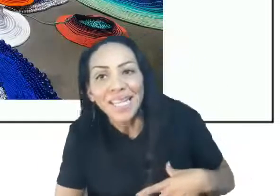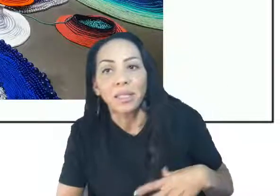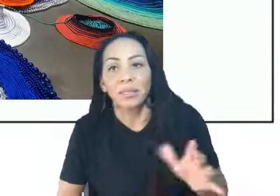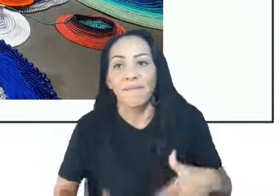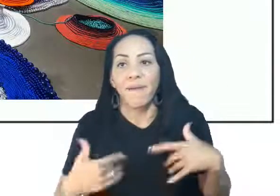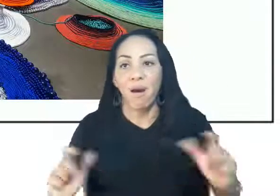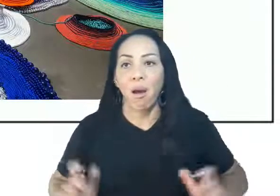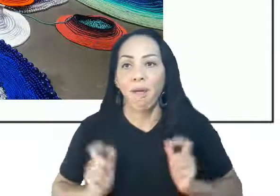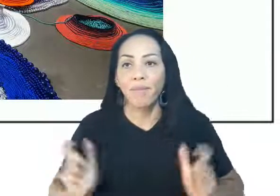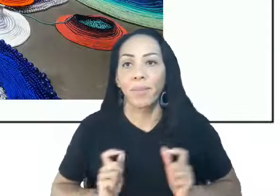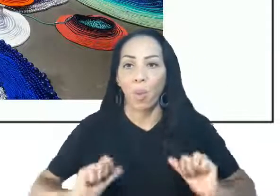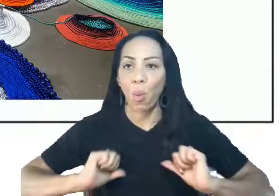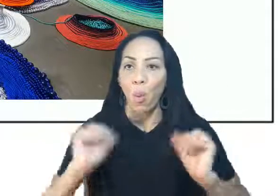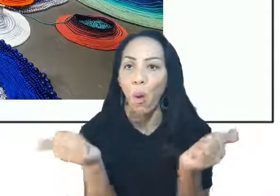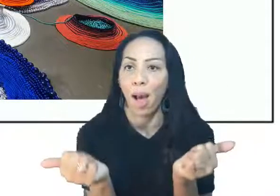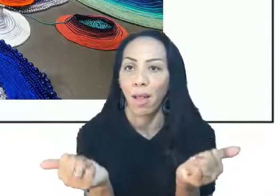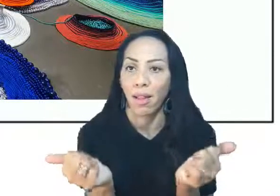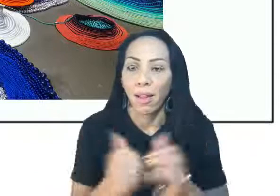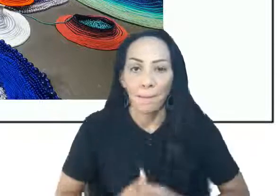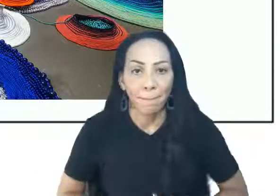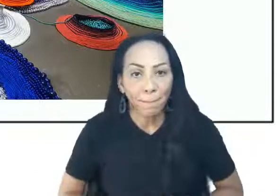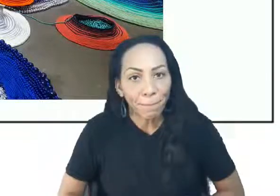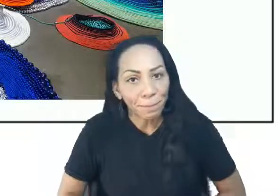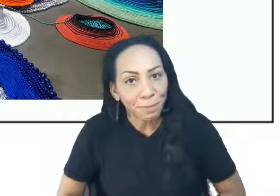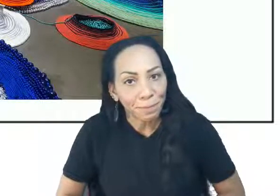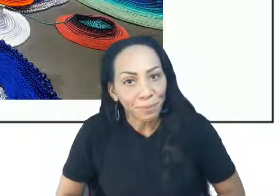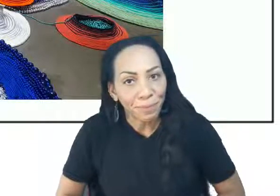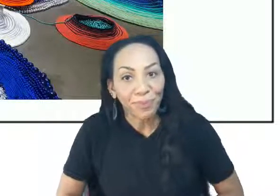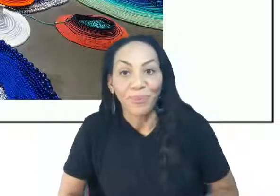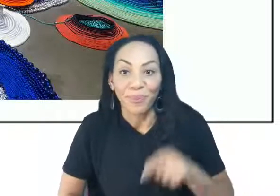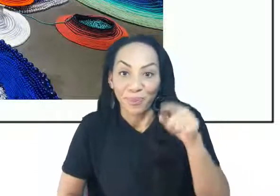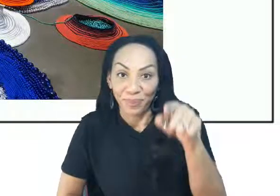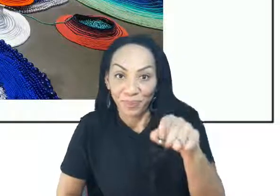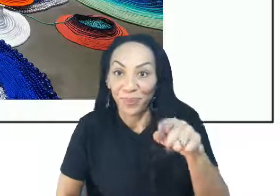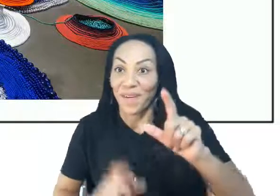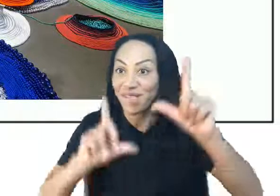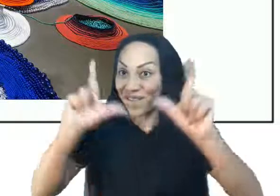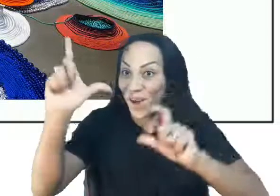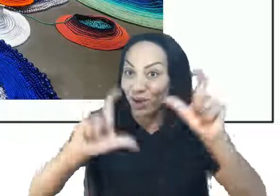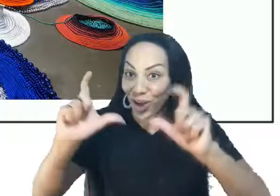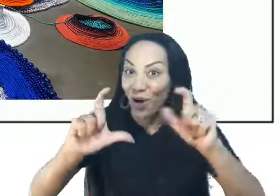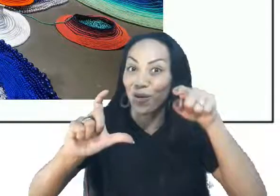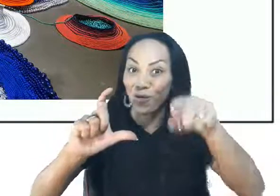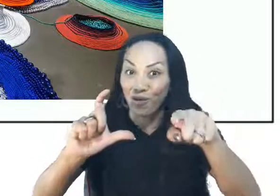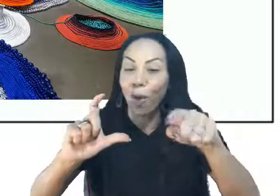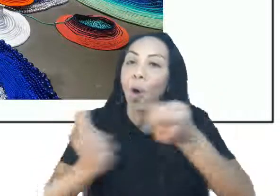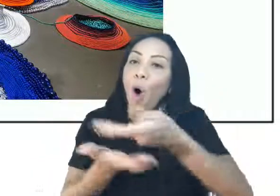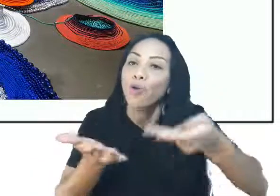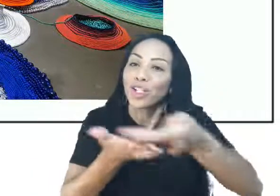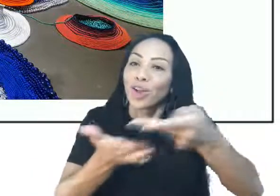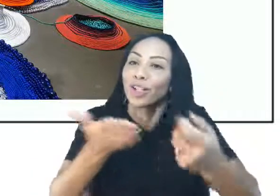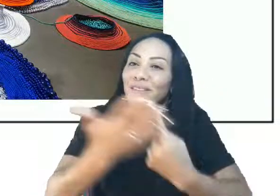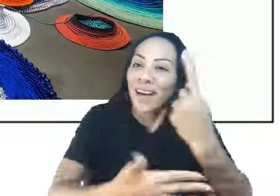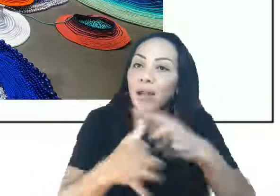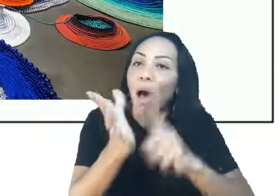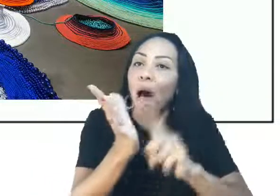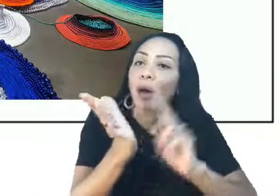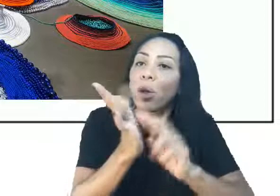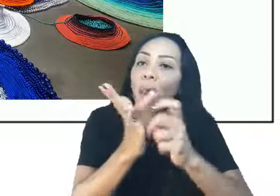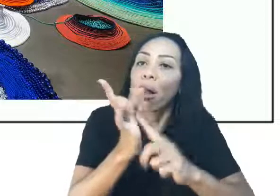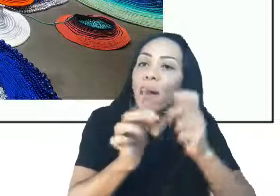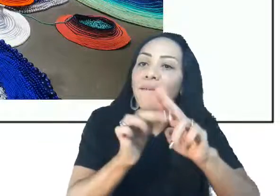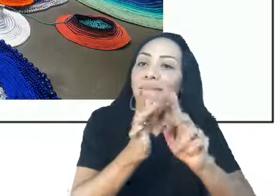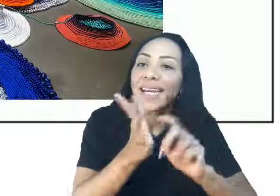And this is a photo from that horizontal event at Arnold Feeney. In the foreground of the photo are these huge,